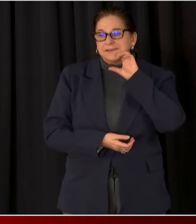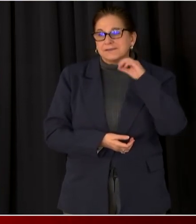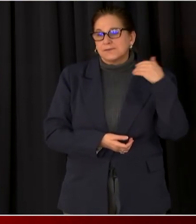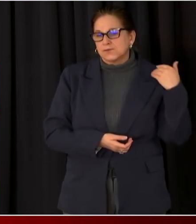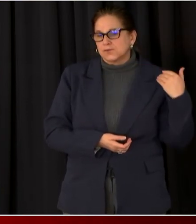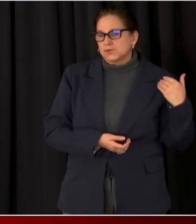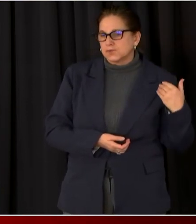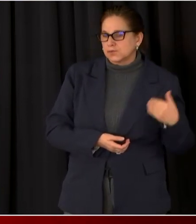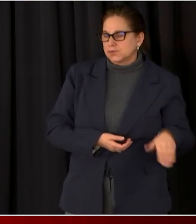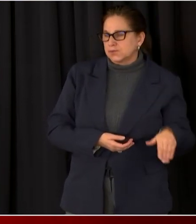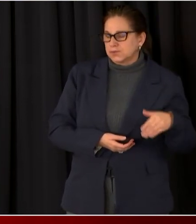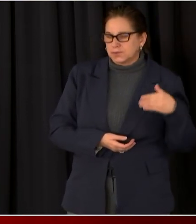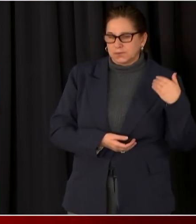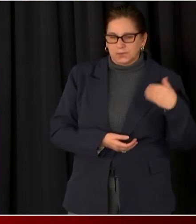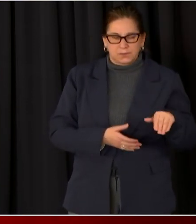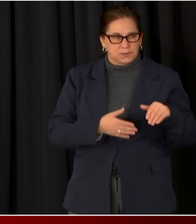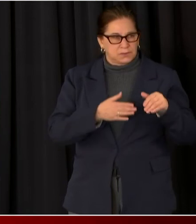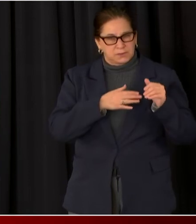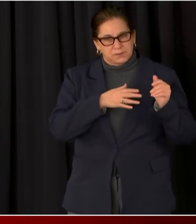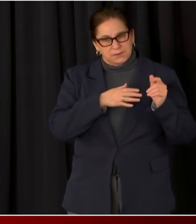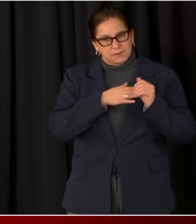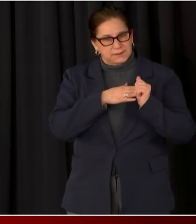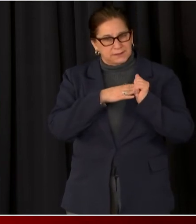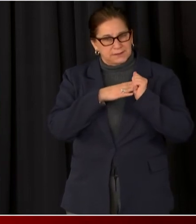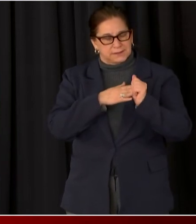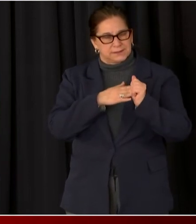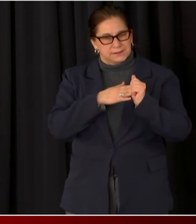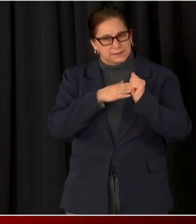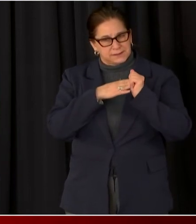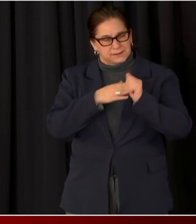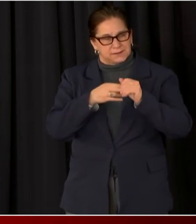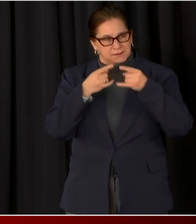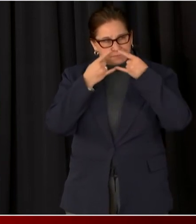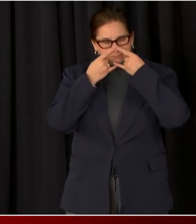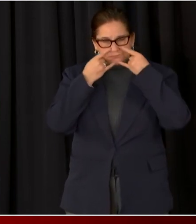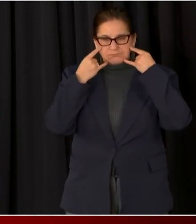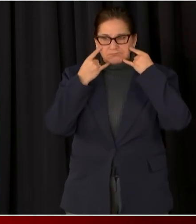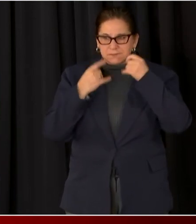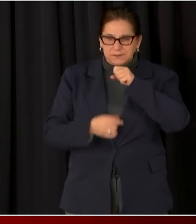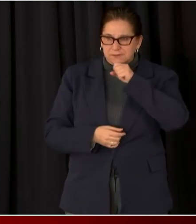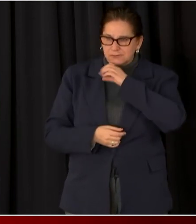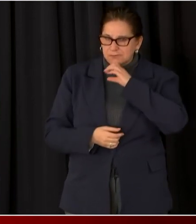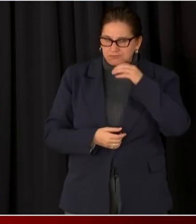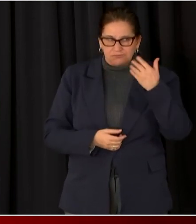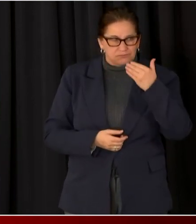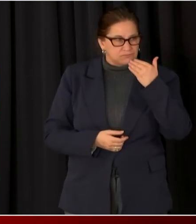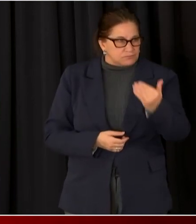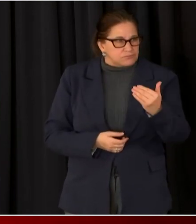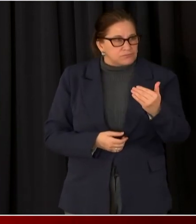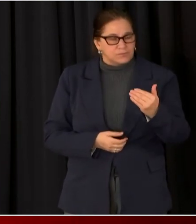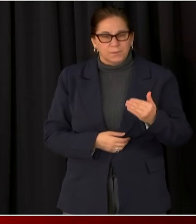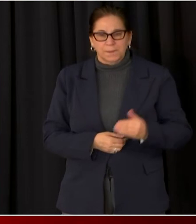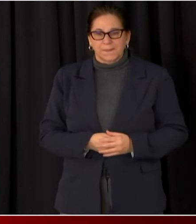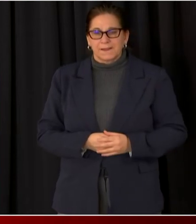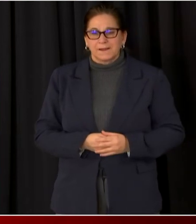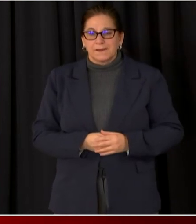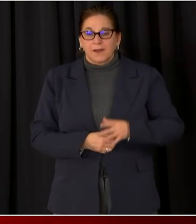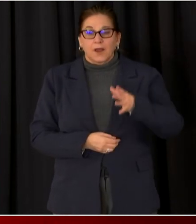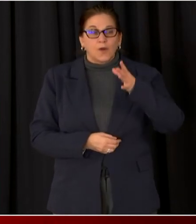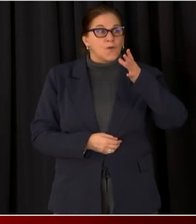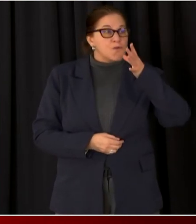good examples for us in the age groups. Comparing men and women, women or females